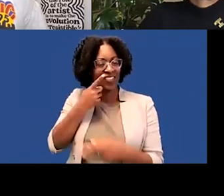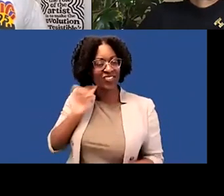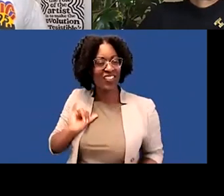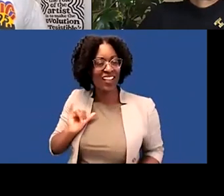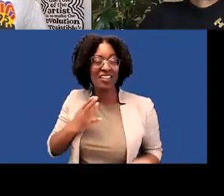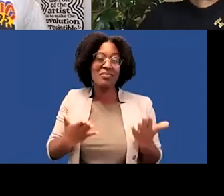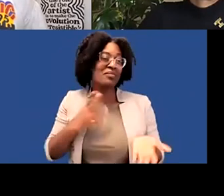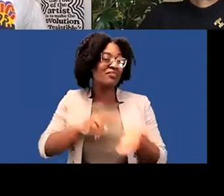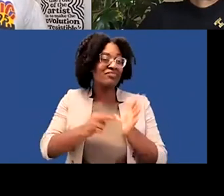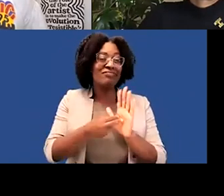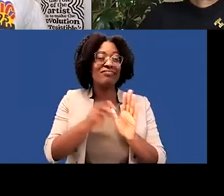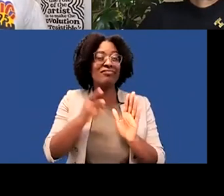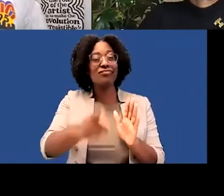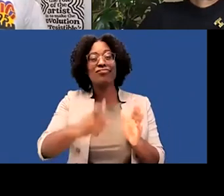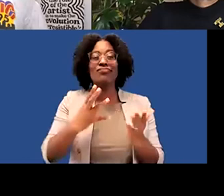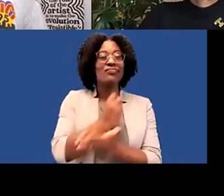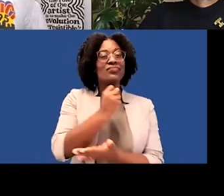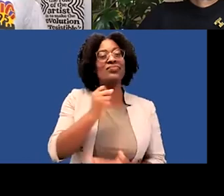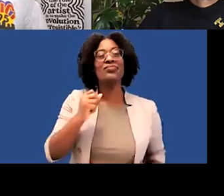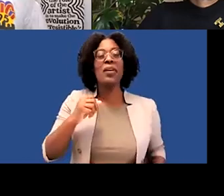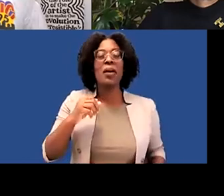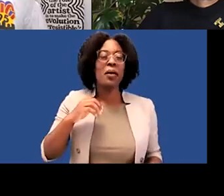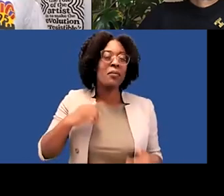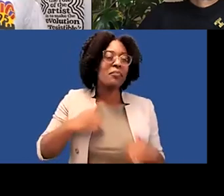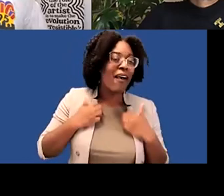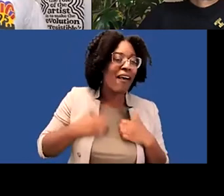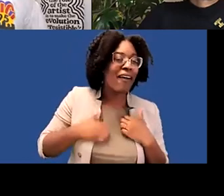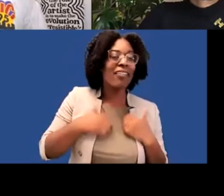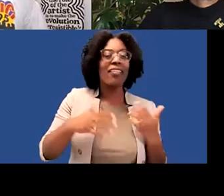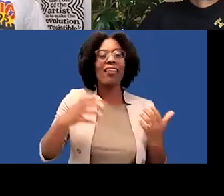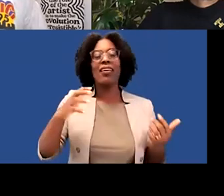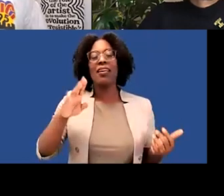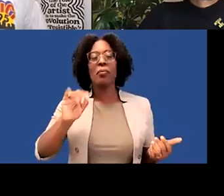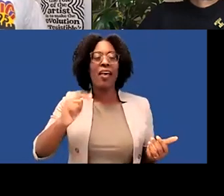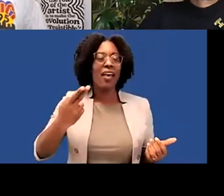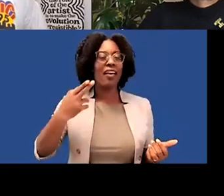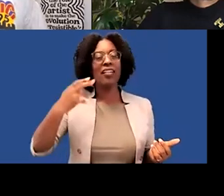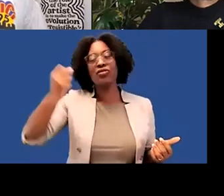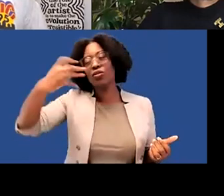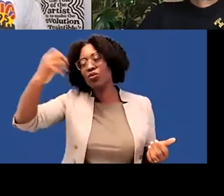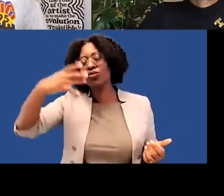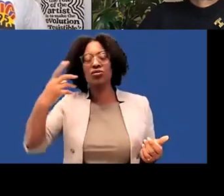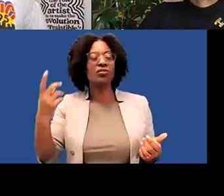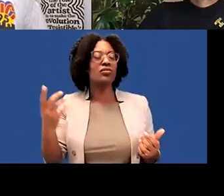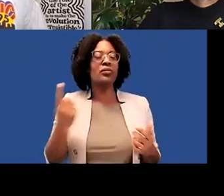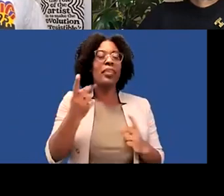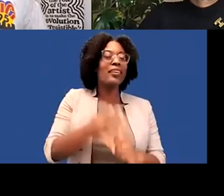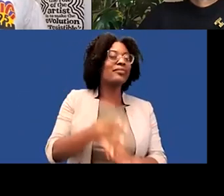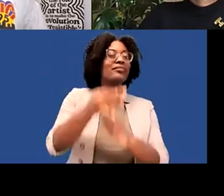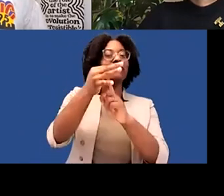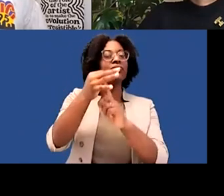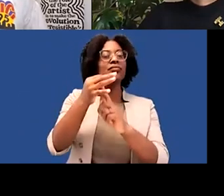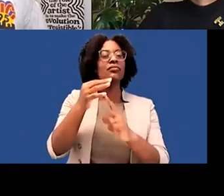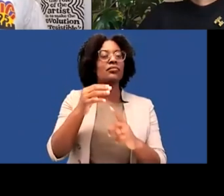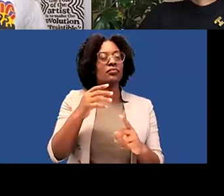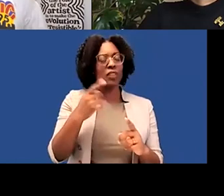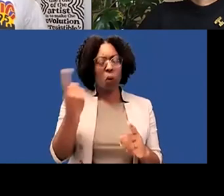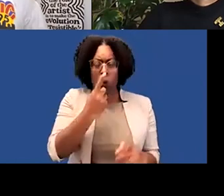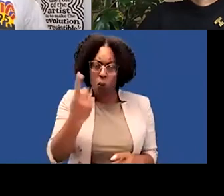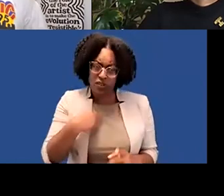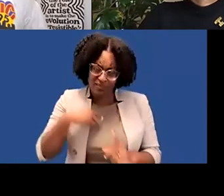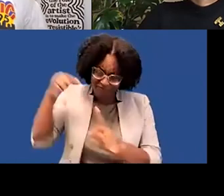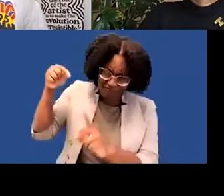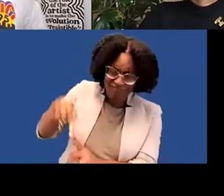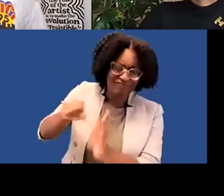always think about that too, again, going back to simplicity, and it's not necessarily the, you know, Instagram and Pinterest and all these platforms will